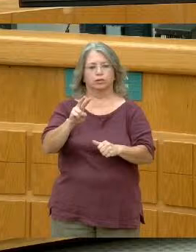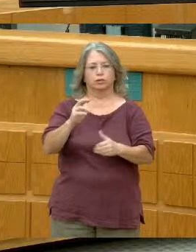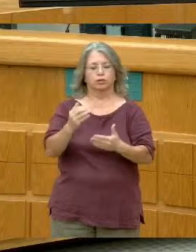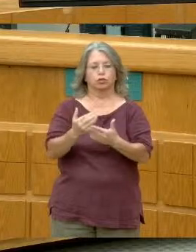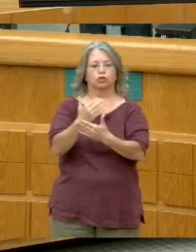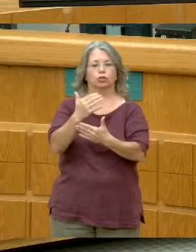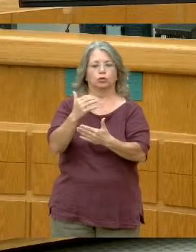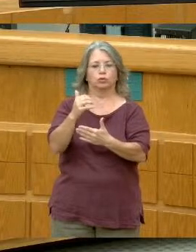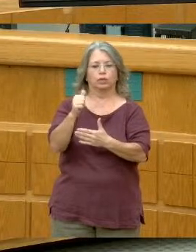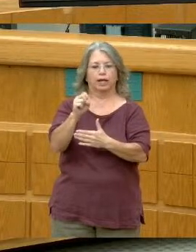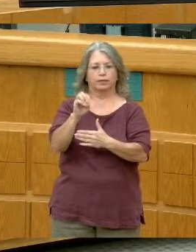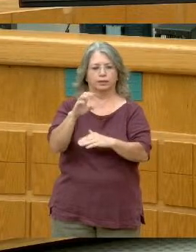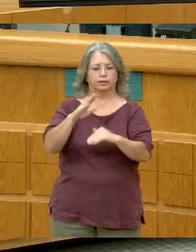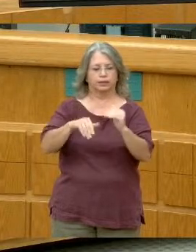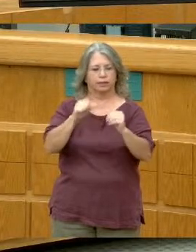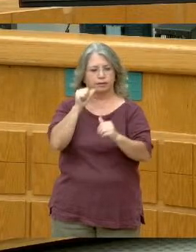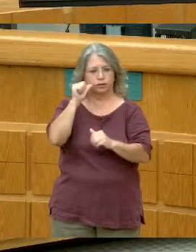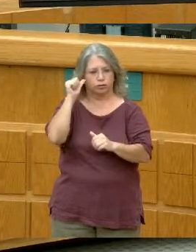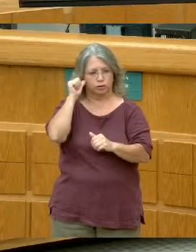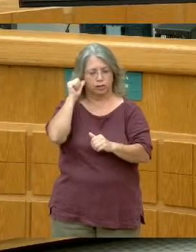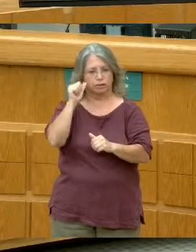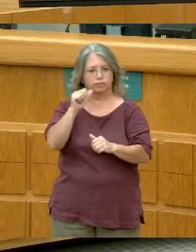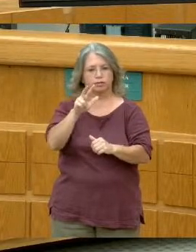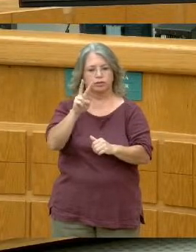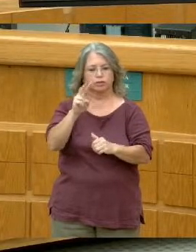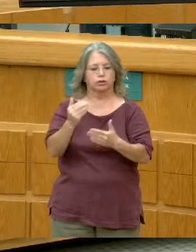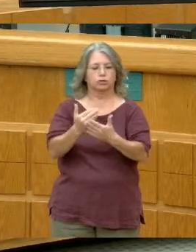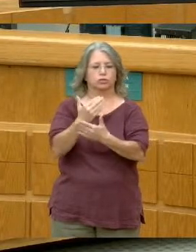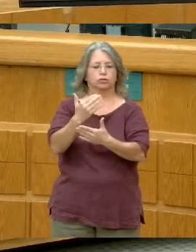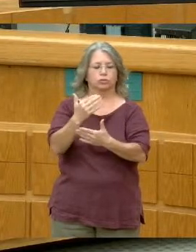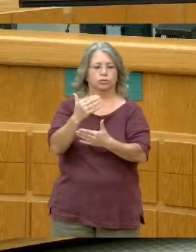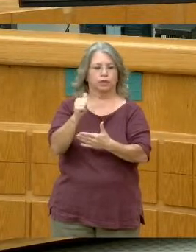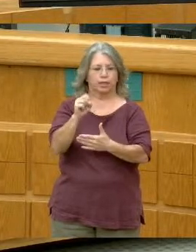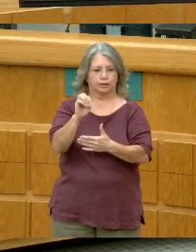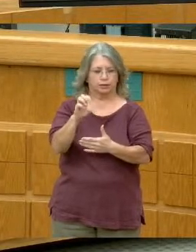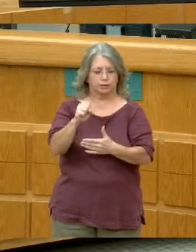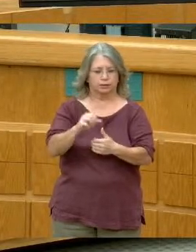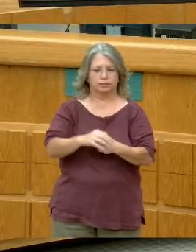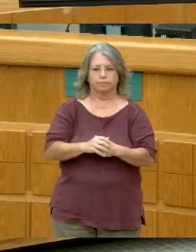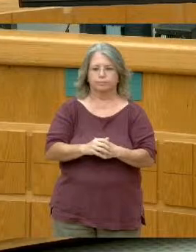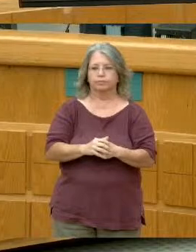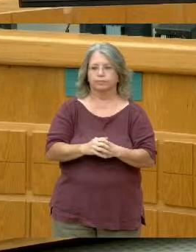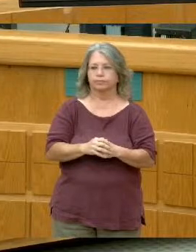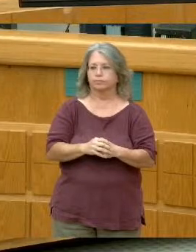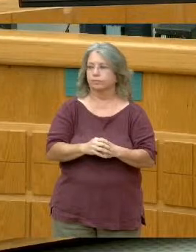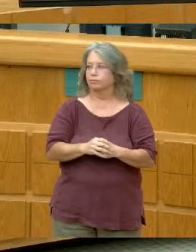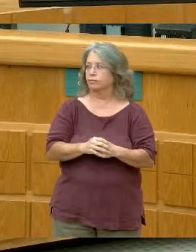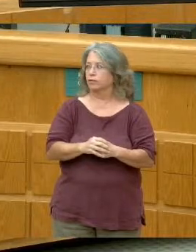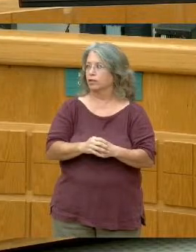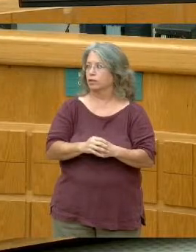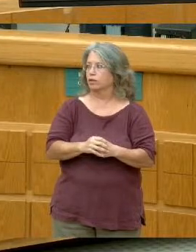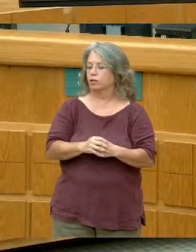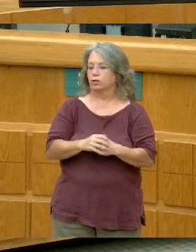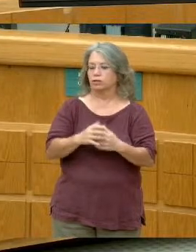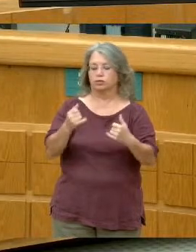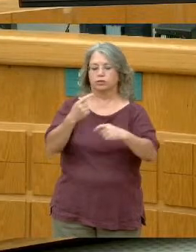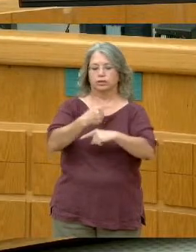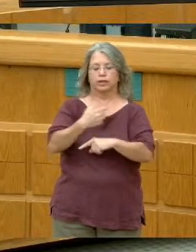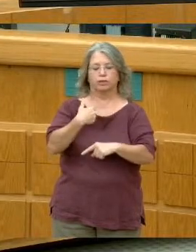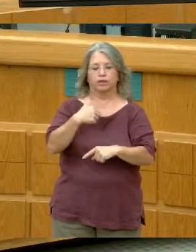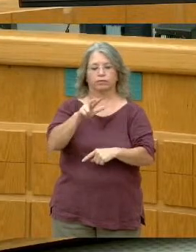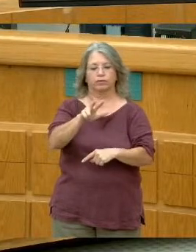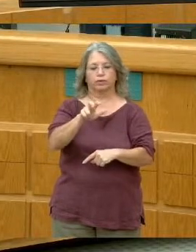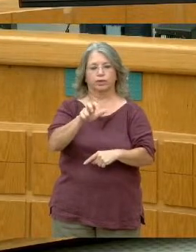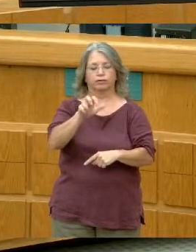new cases today than yesterday, additional unduplicated new cases. So today we have